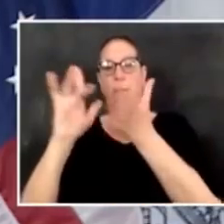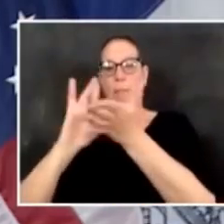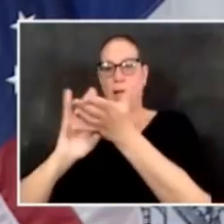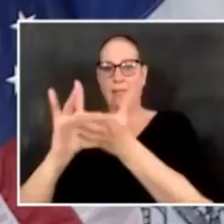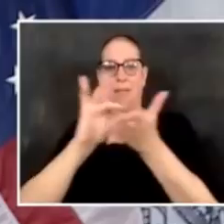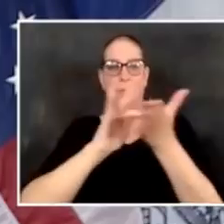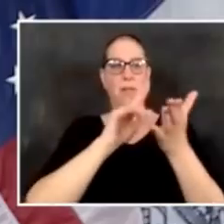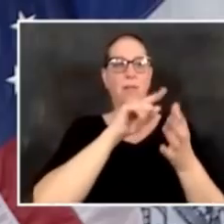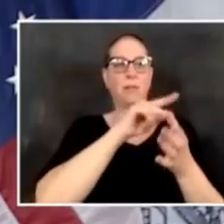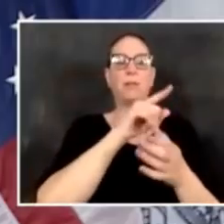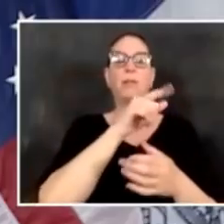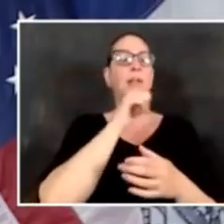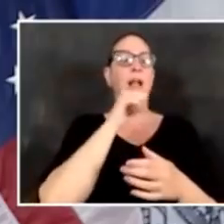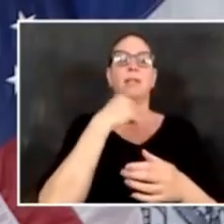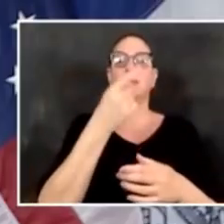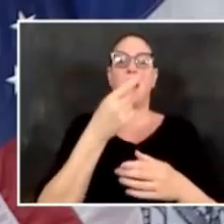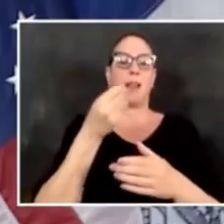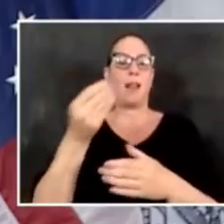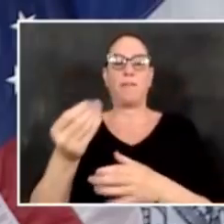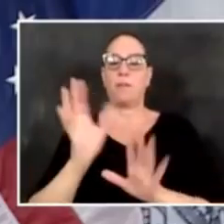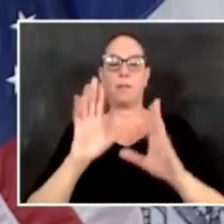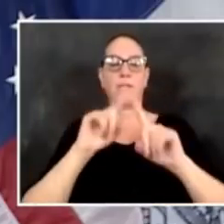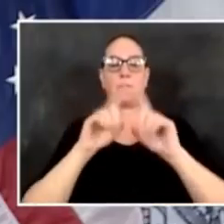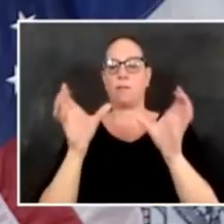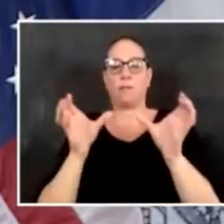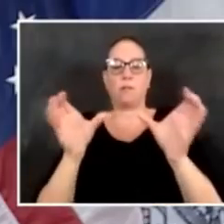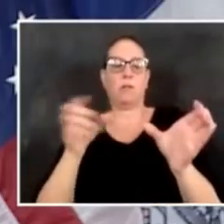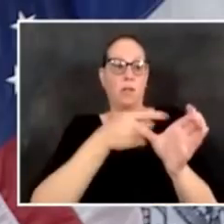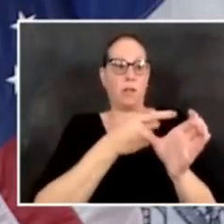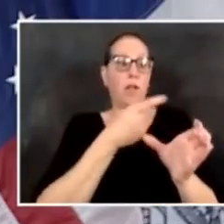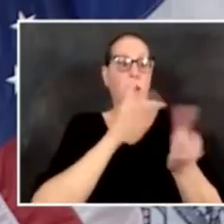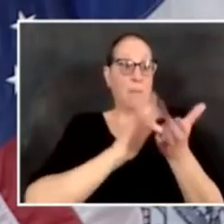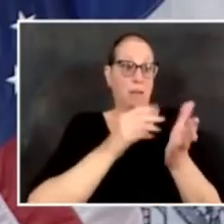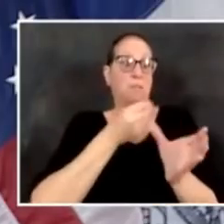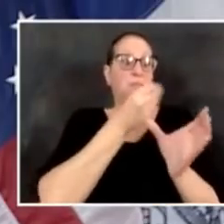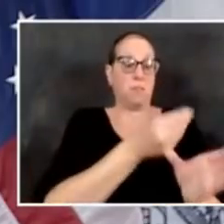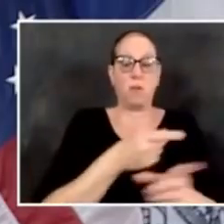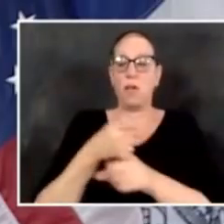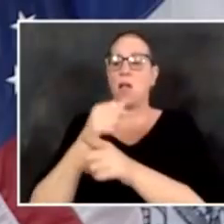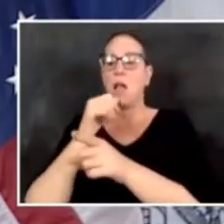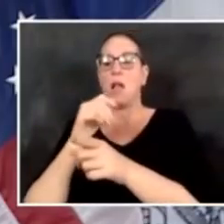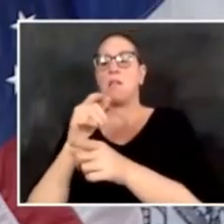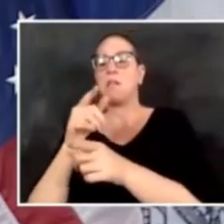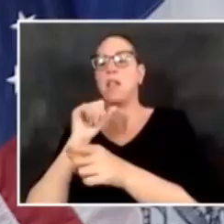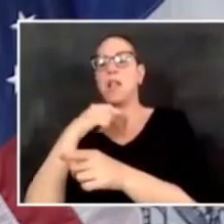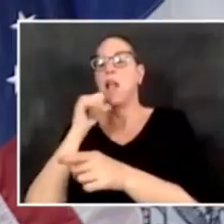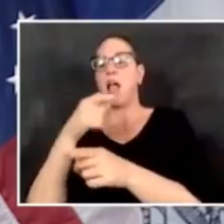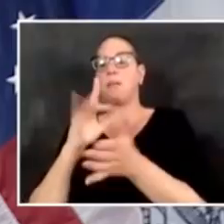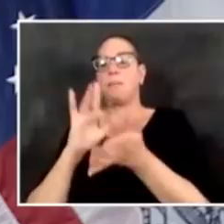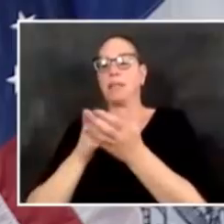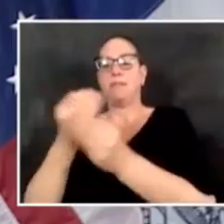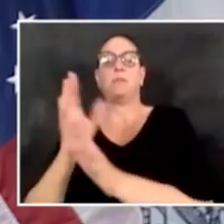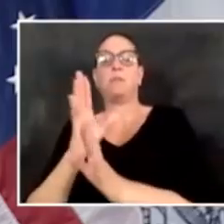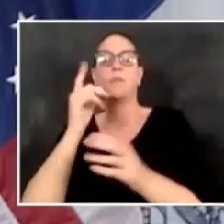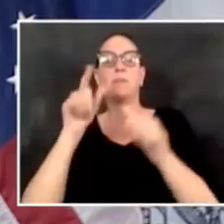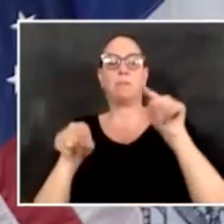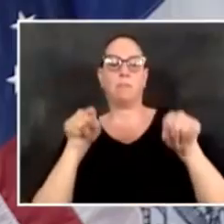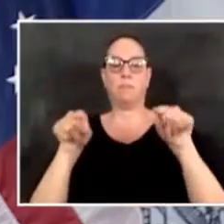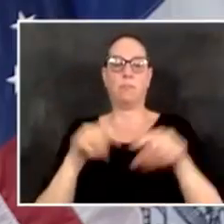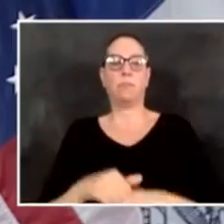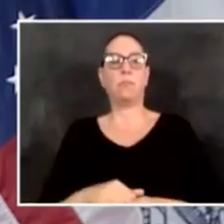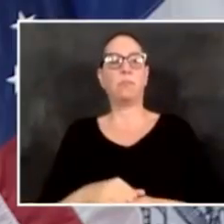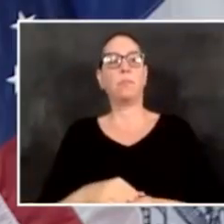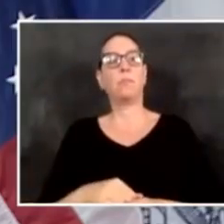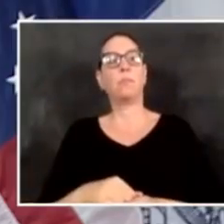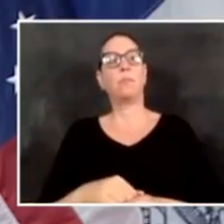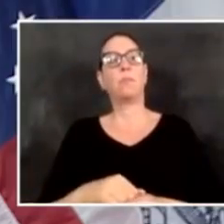to continue to learn a lot. And one of the real great advances here has been the role of our public hospital system in piloting this research,